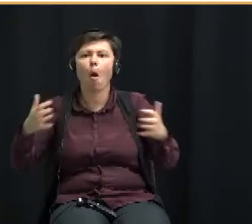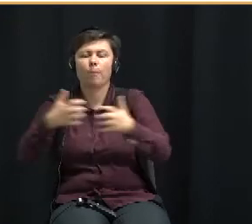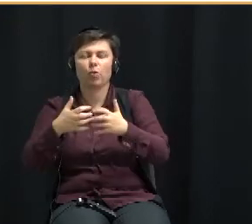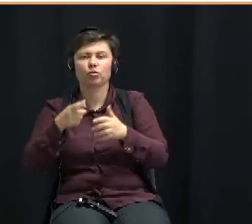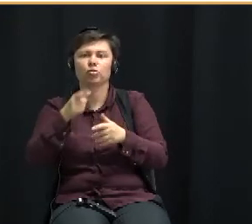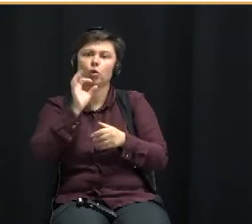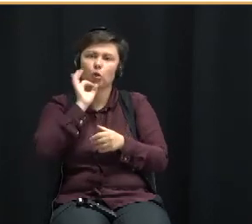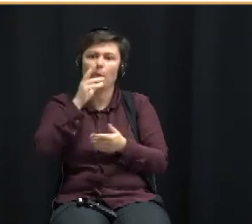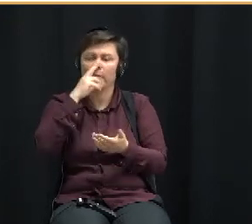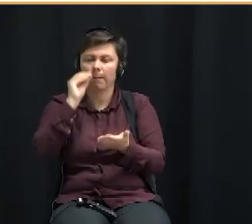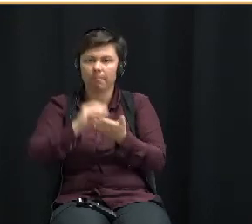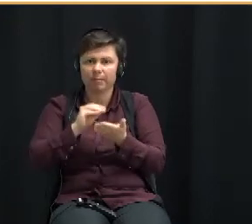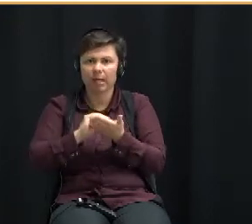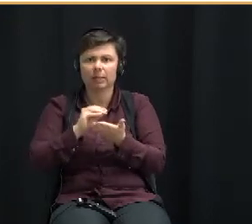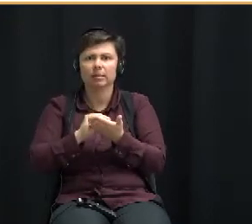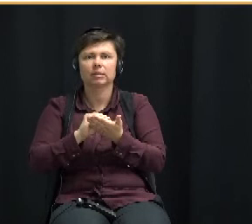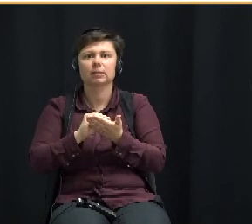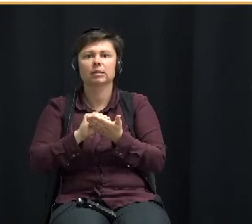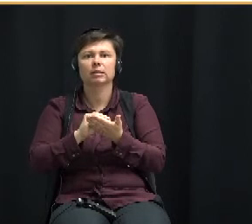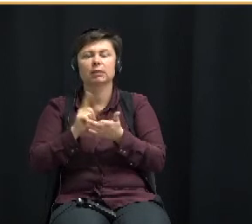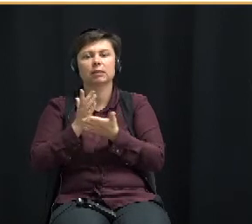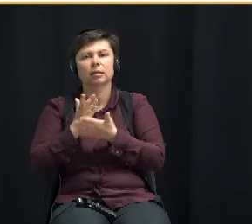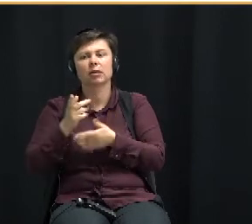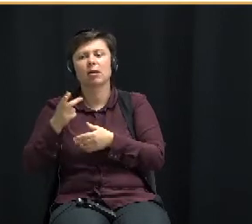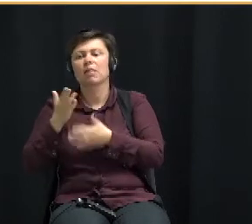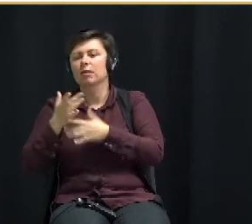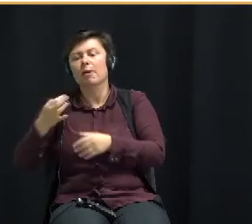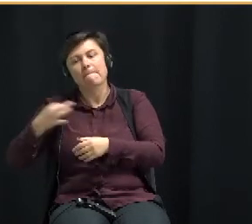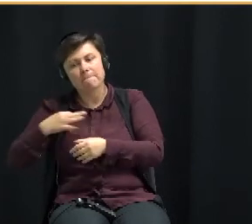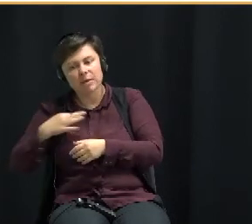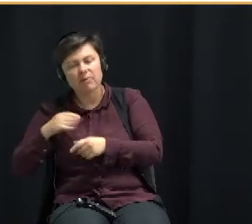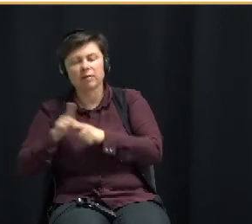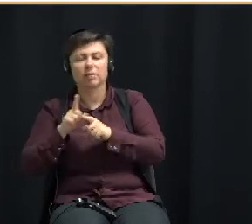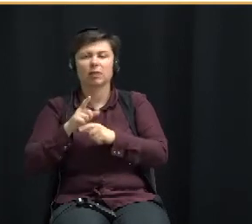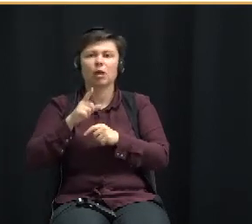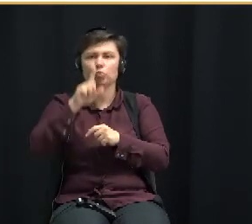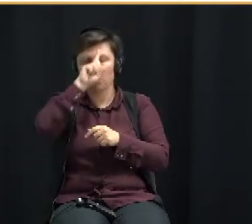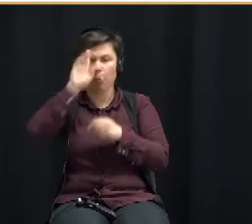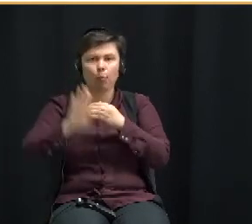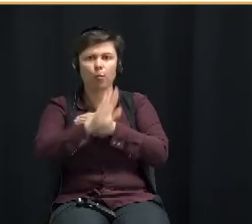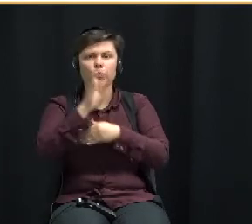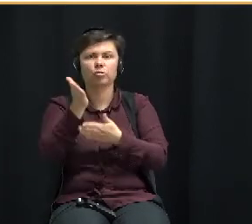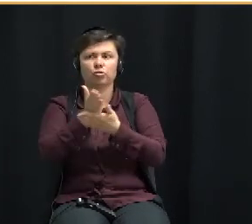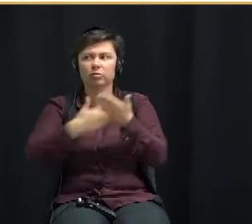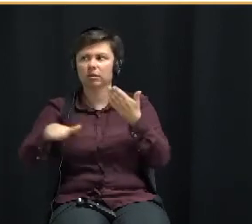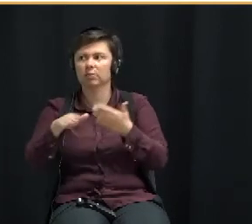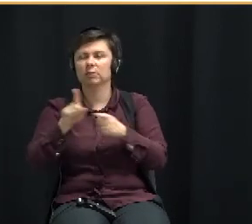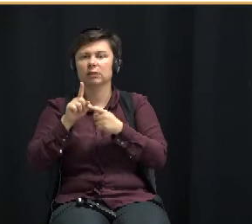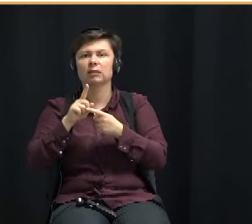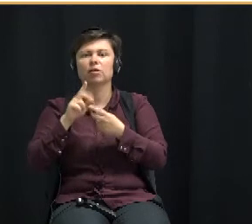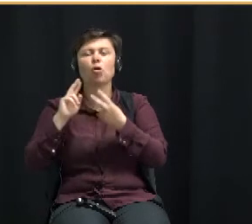education and the general public of understanding. But also the